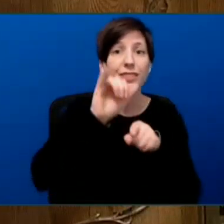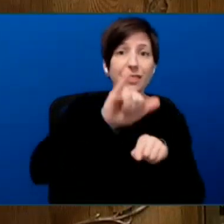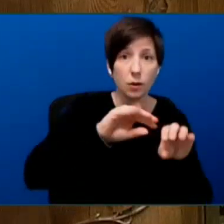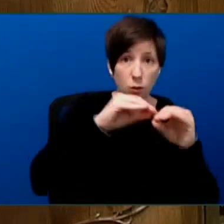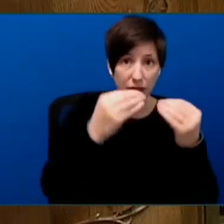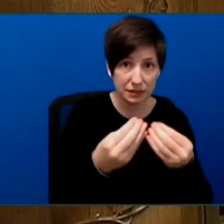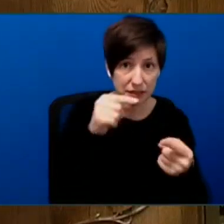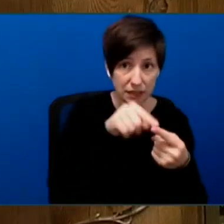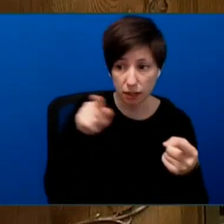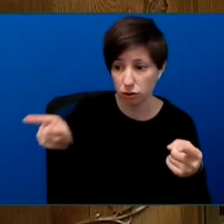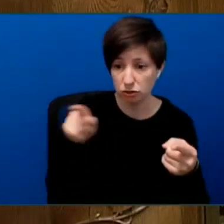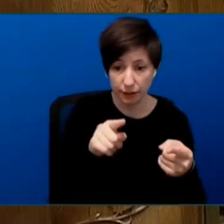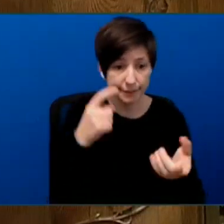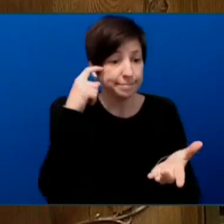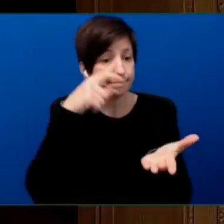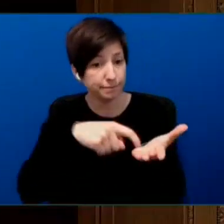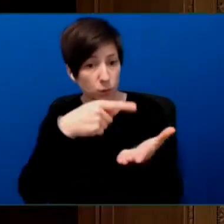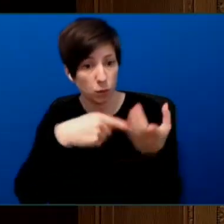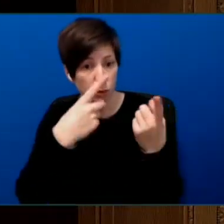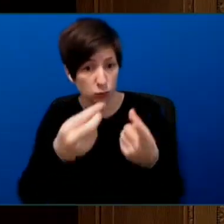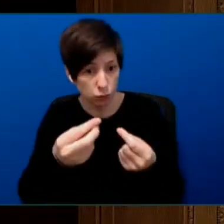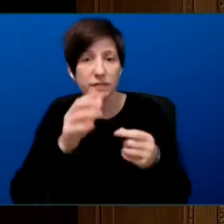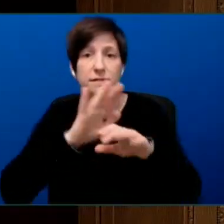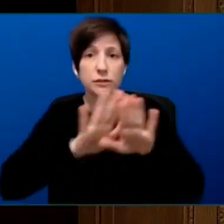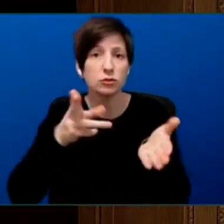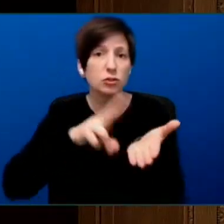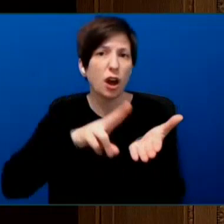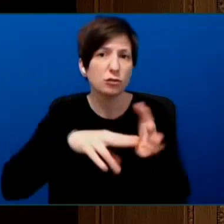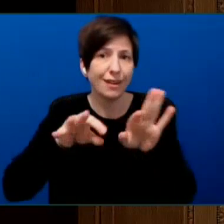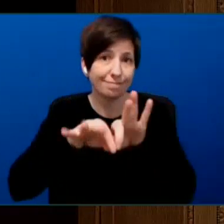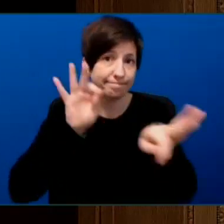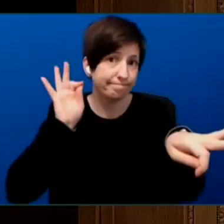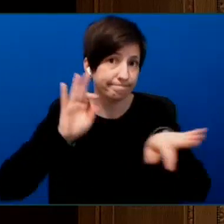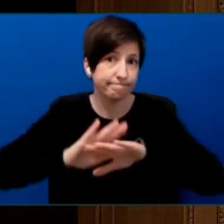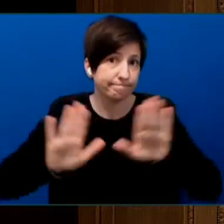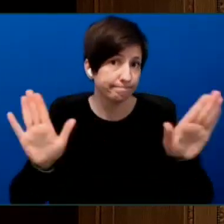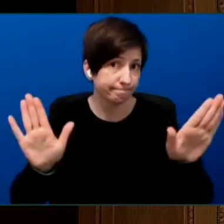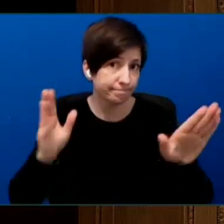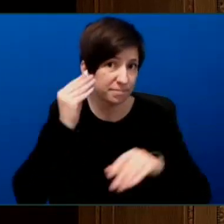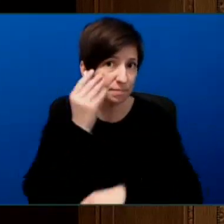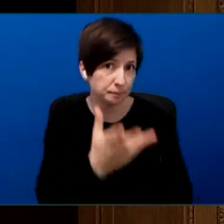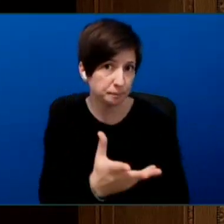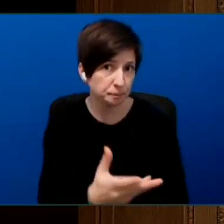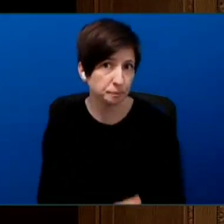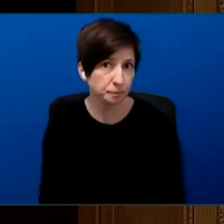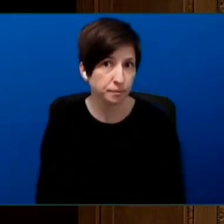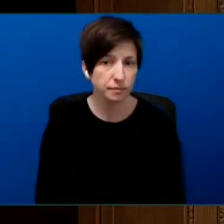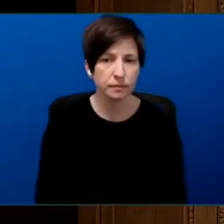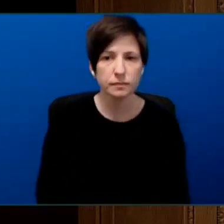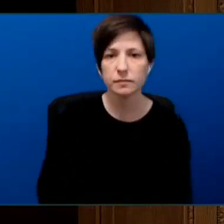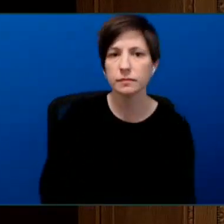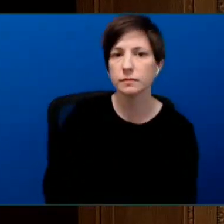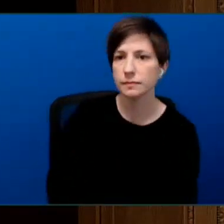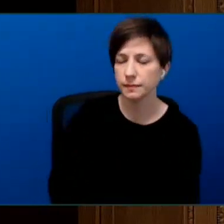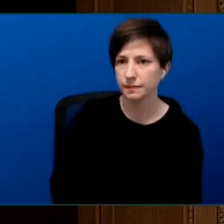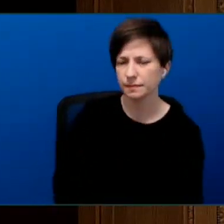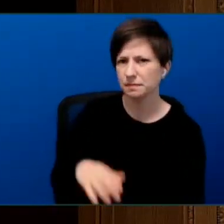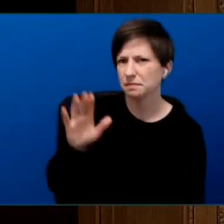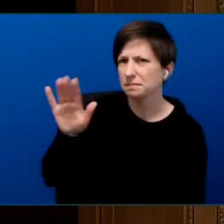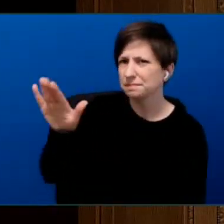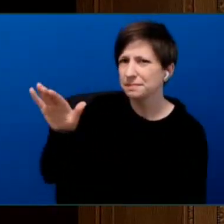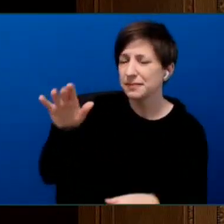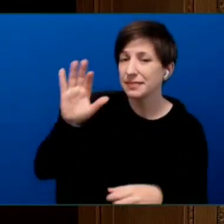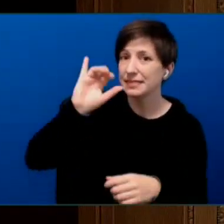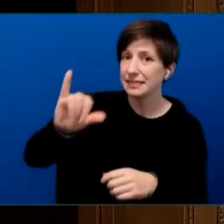Member supplemental. Mr. Speaker, this Liberation Front has